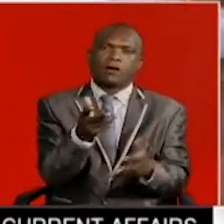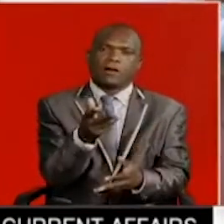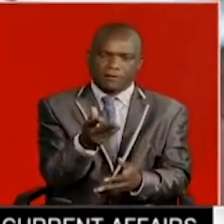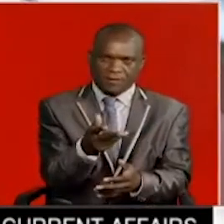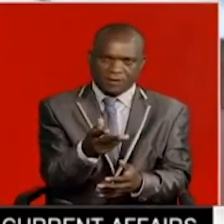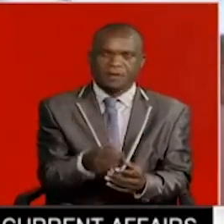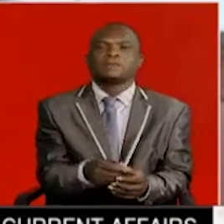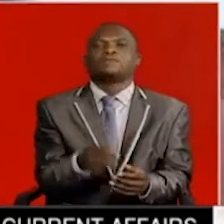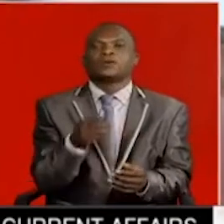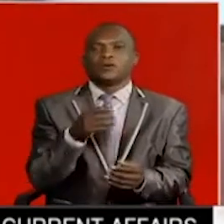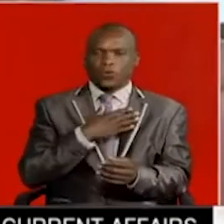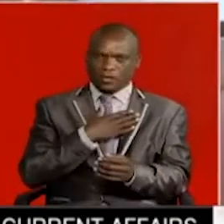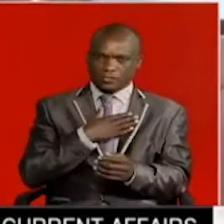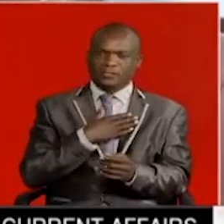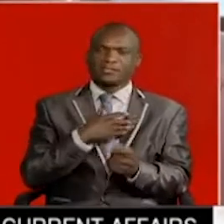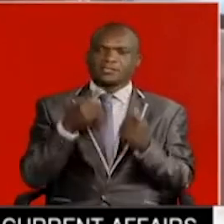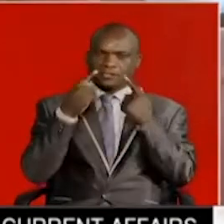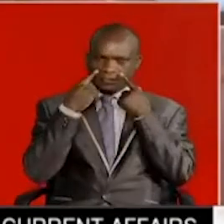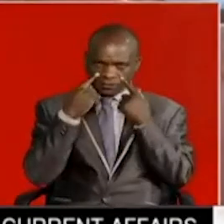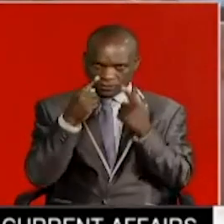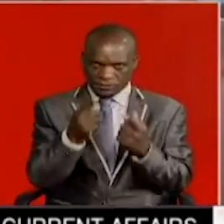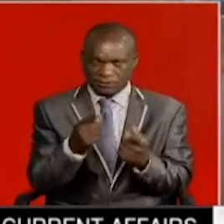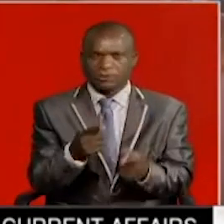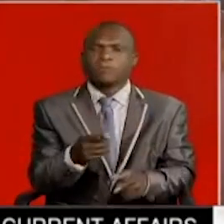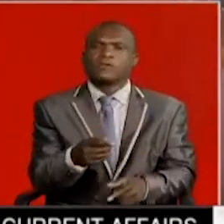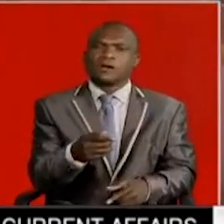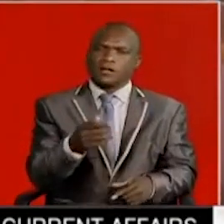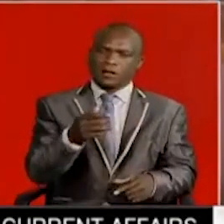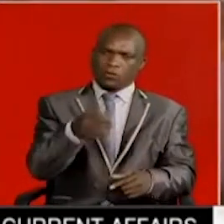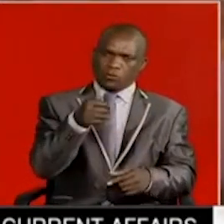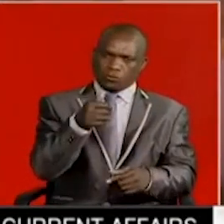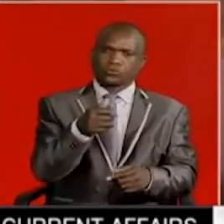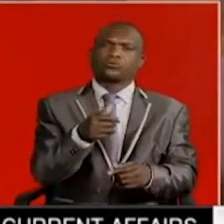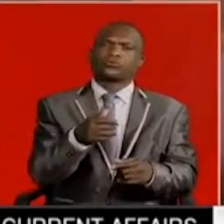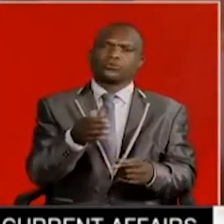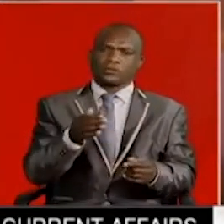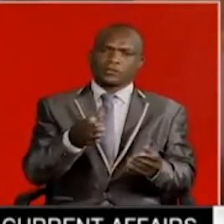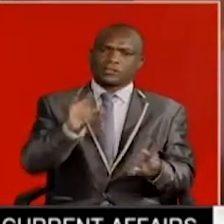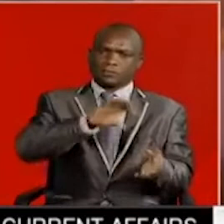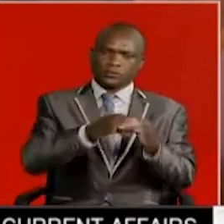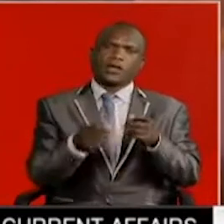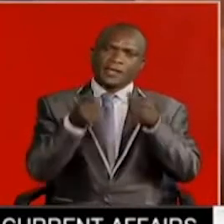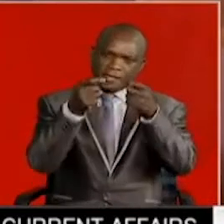We shall ensure that adequate supply to potent vaccine